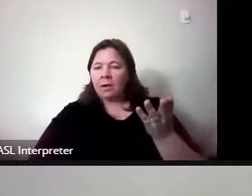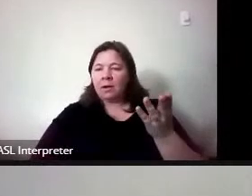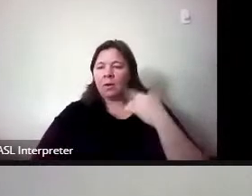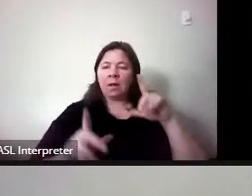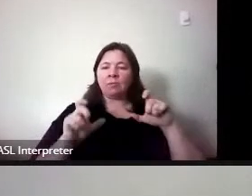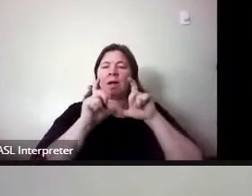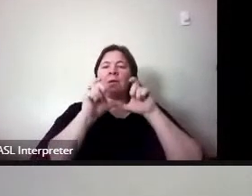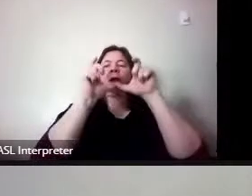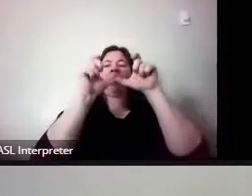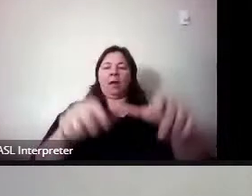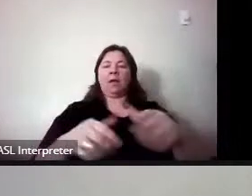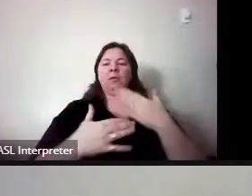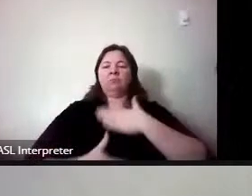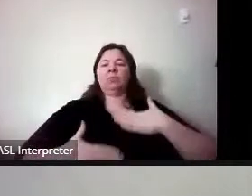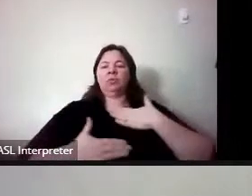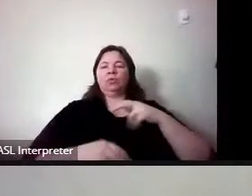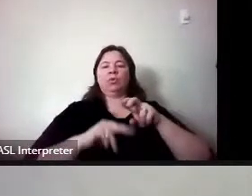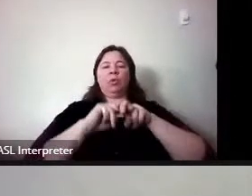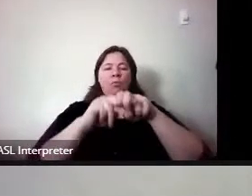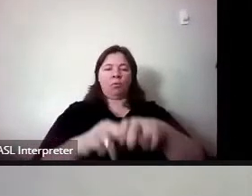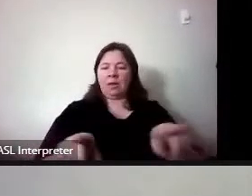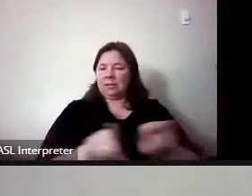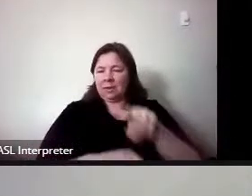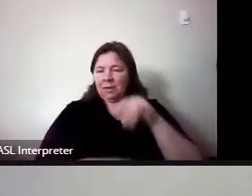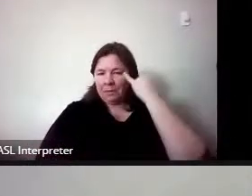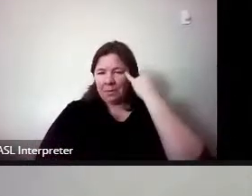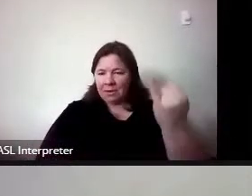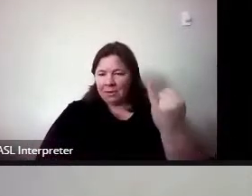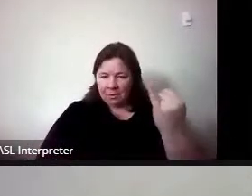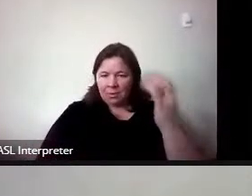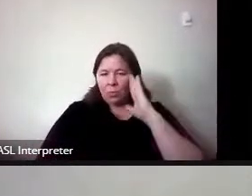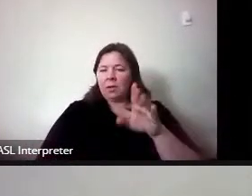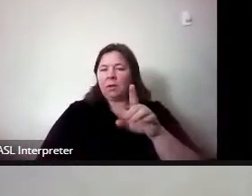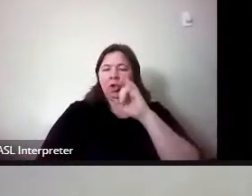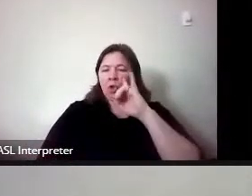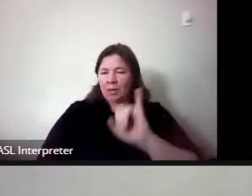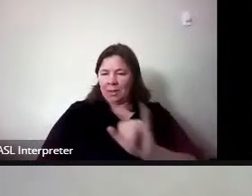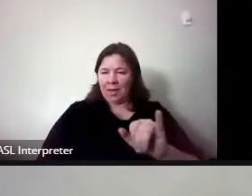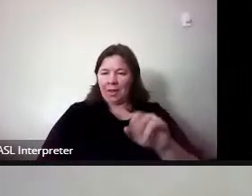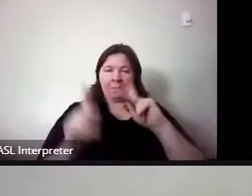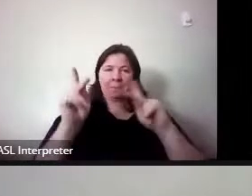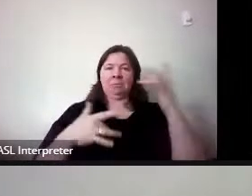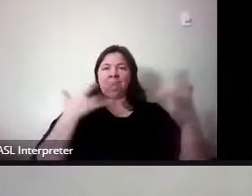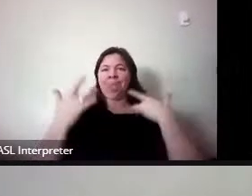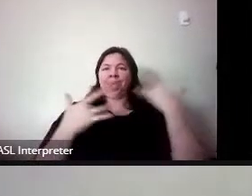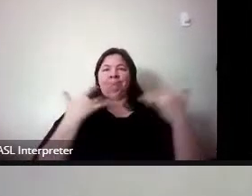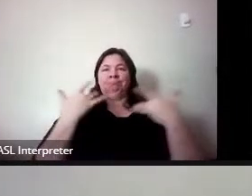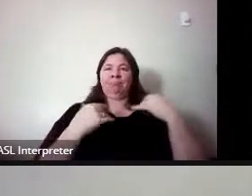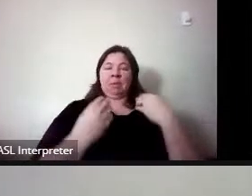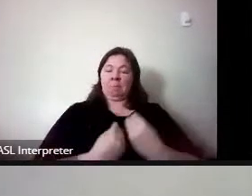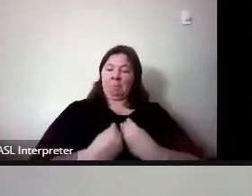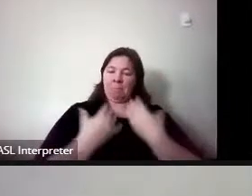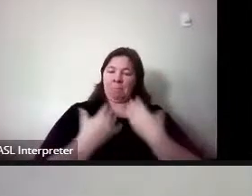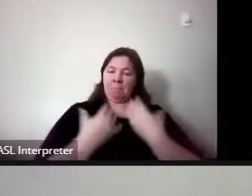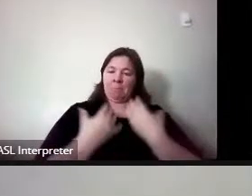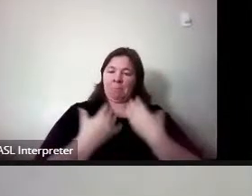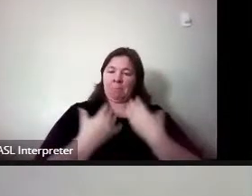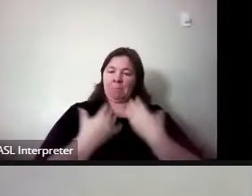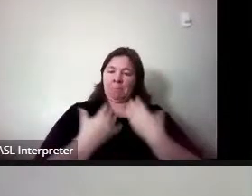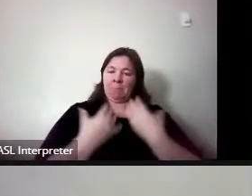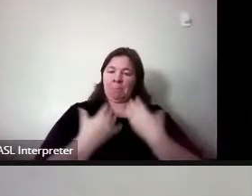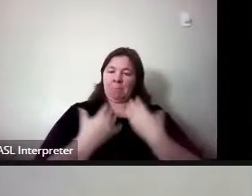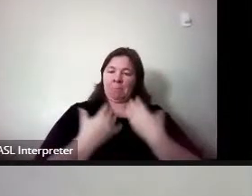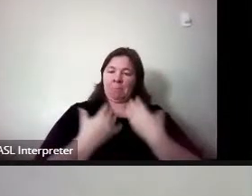ride." That's what it's going to be, man. That is what it's going to be. Because we're going to have all these excited, passionate people from all over